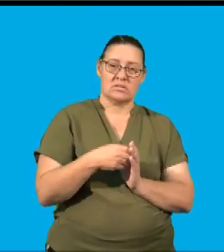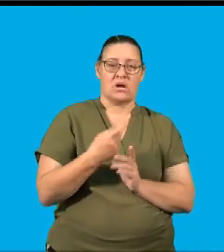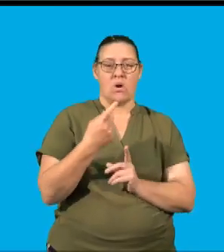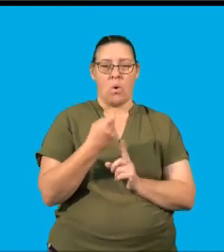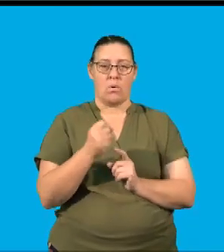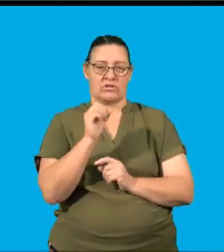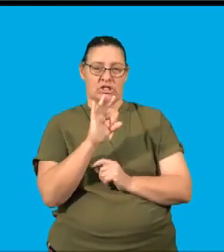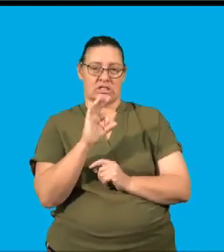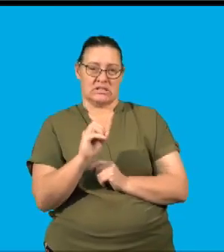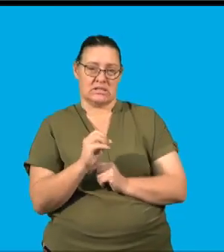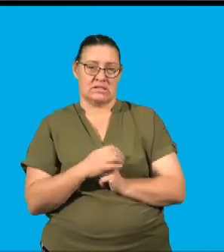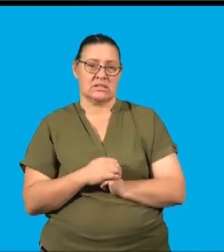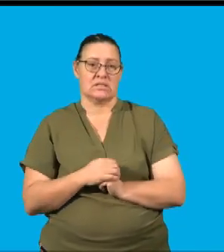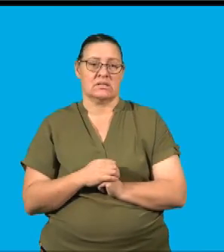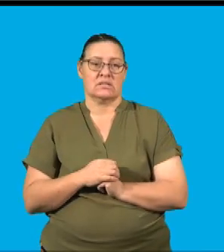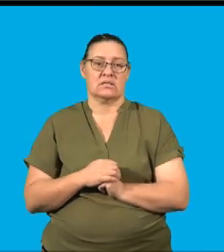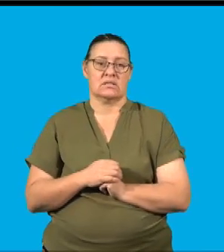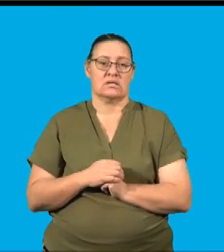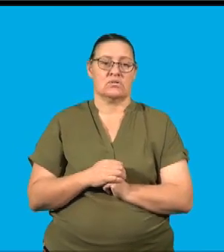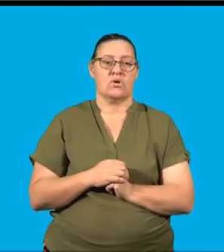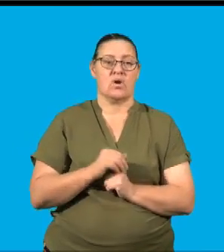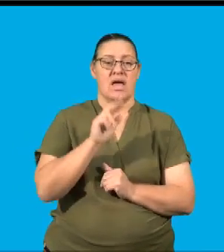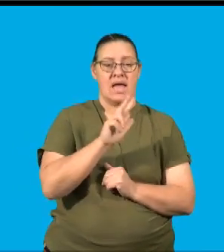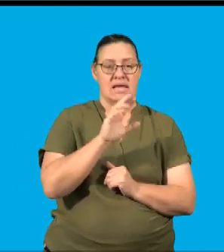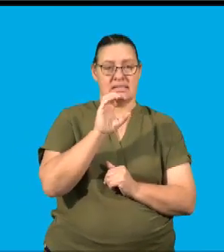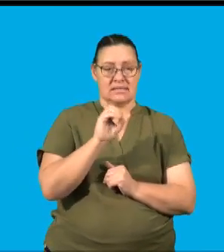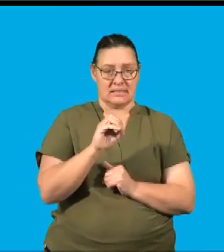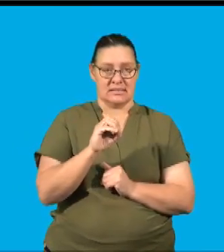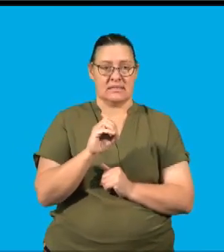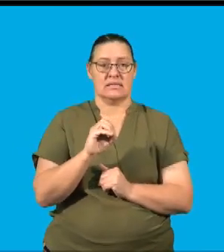almost 30. So we'll then say 80